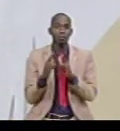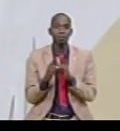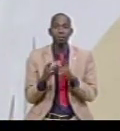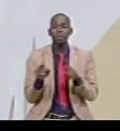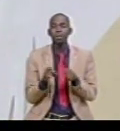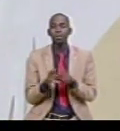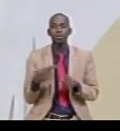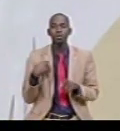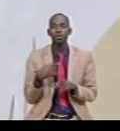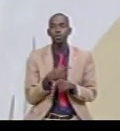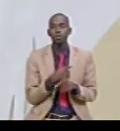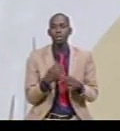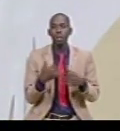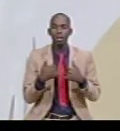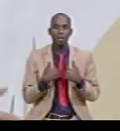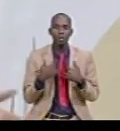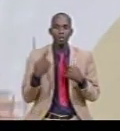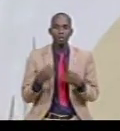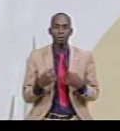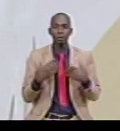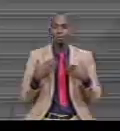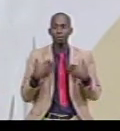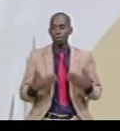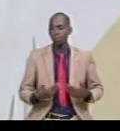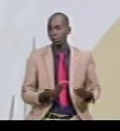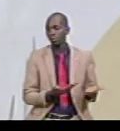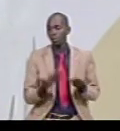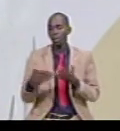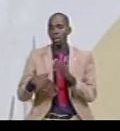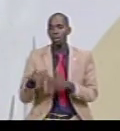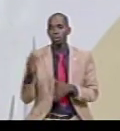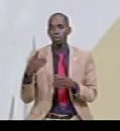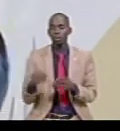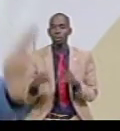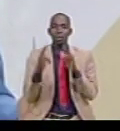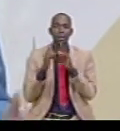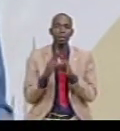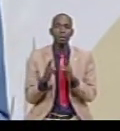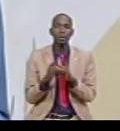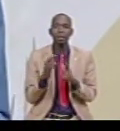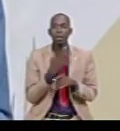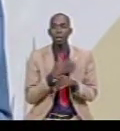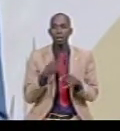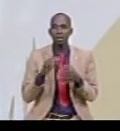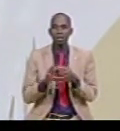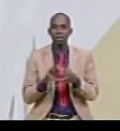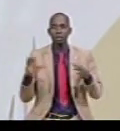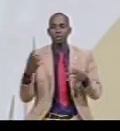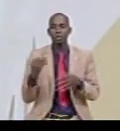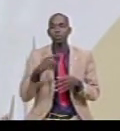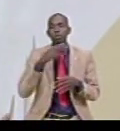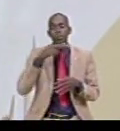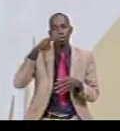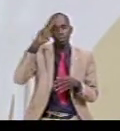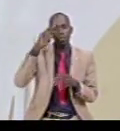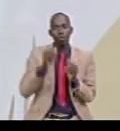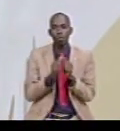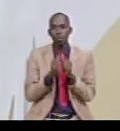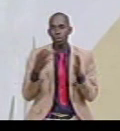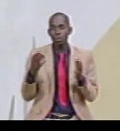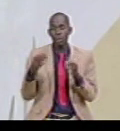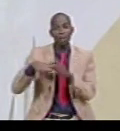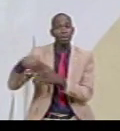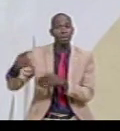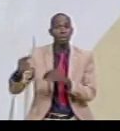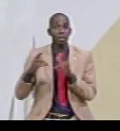those bodies being born without the calm we see the sacrifice without the calm and the release of the goats also without the calm verse